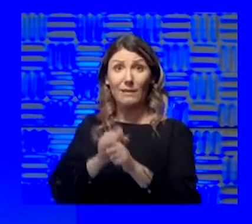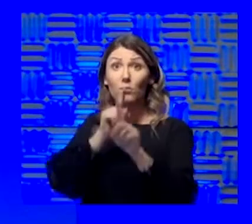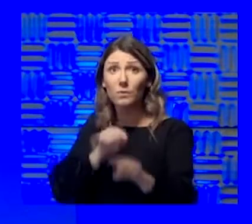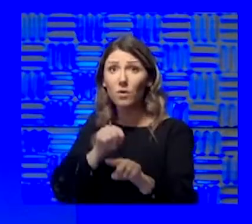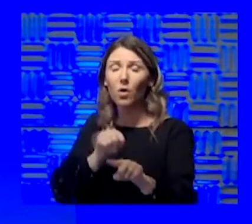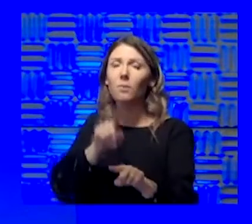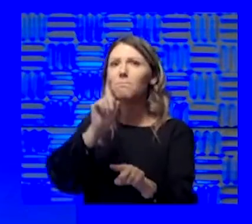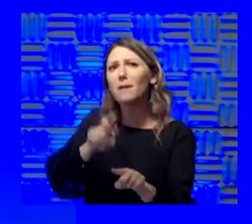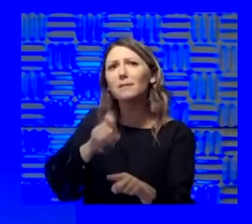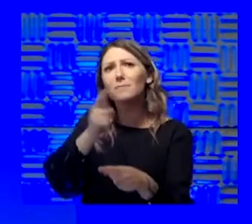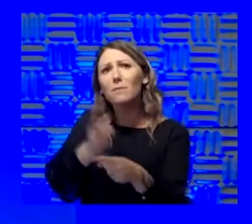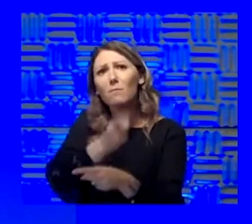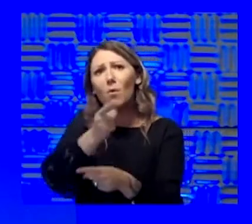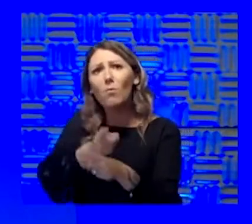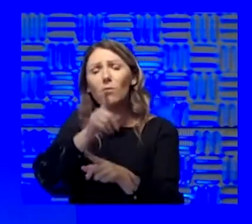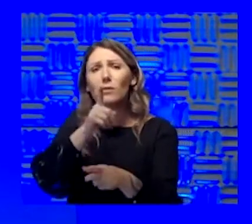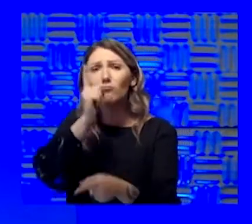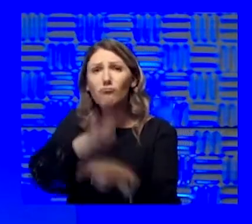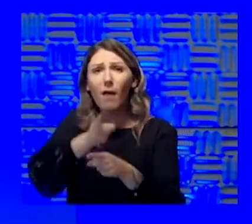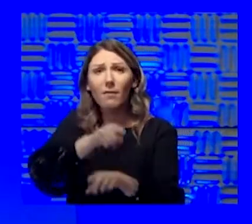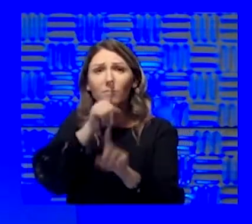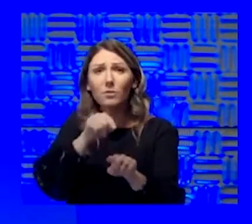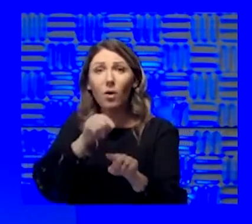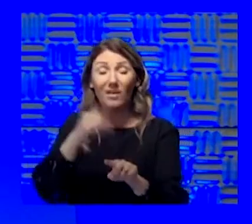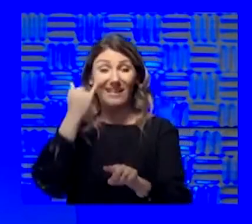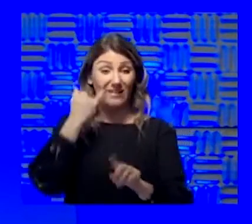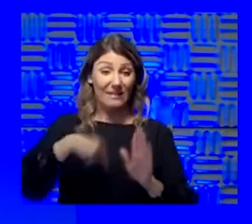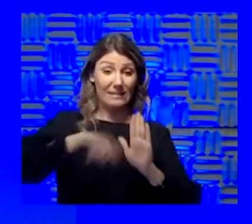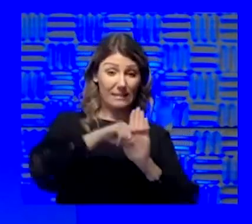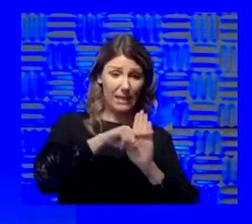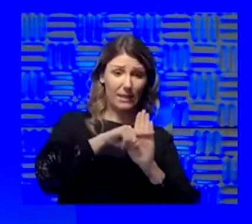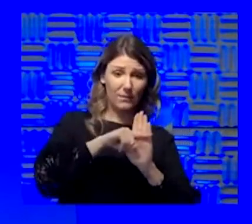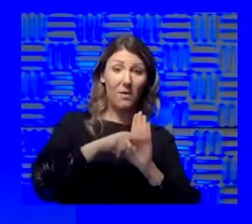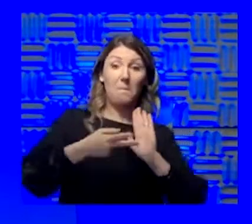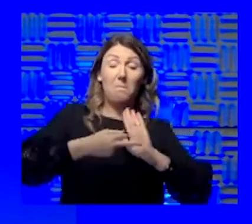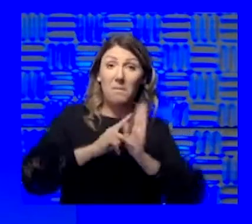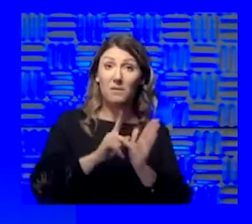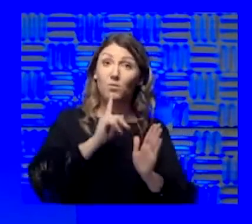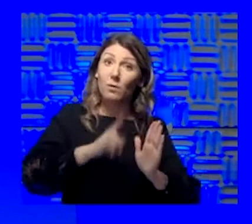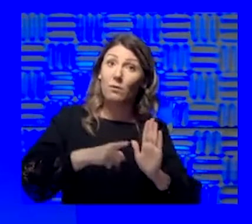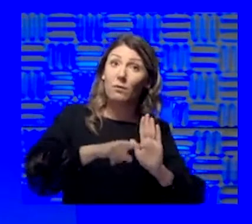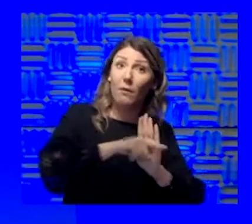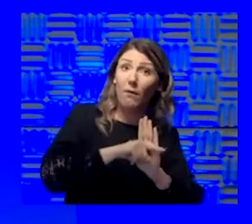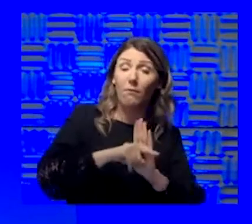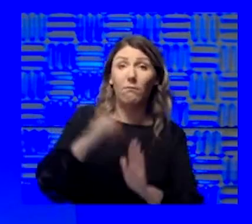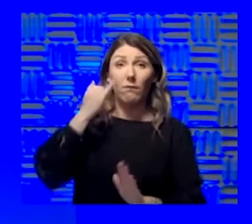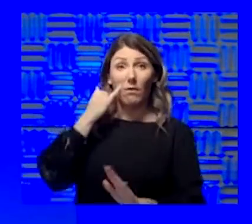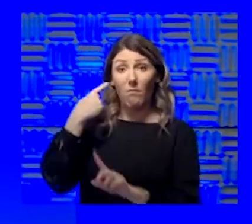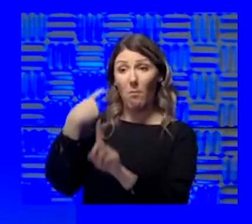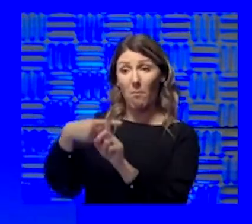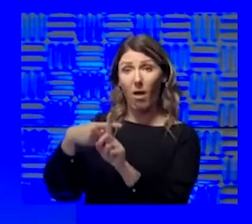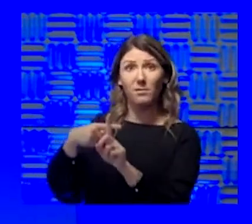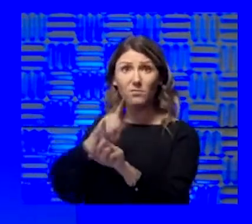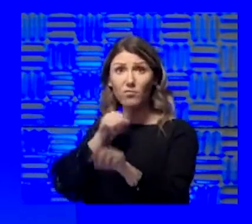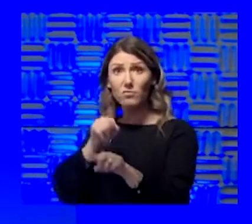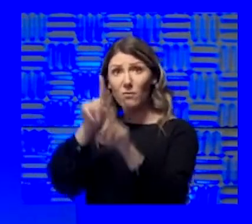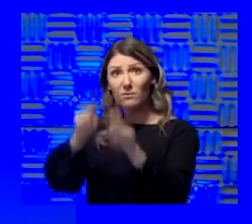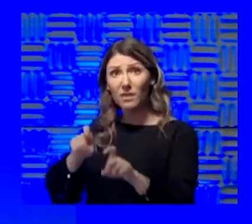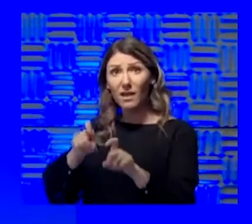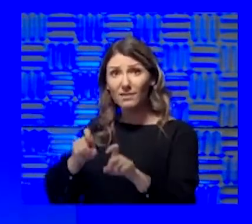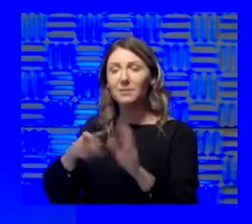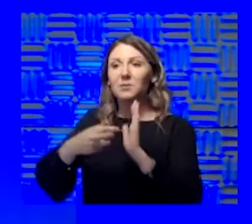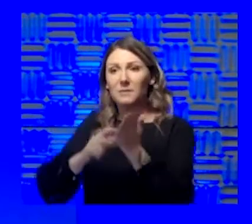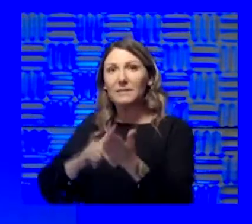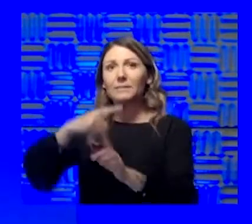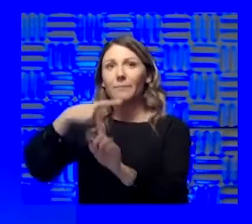correct result. That if you have a negative result, that it's truly negative, and if you have a positive result, it's truly positive. And so this is